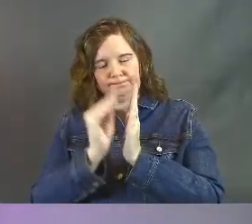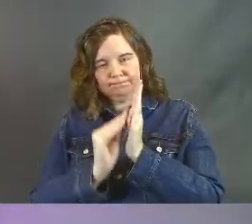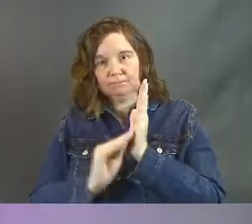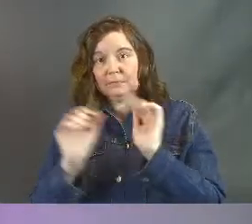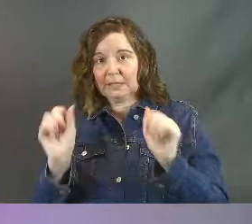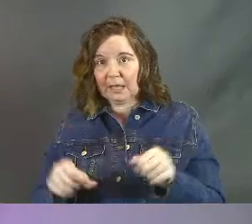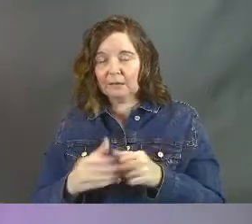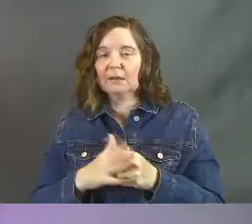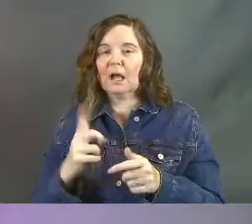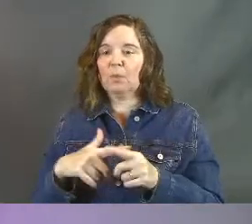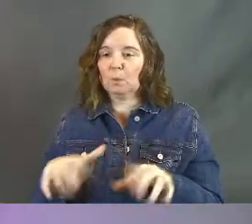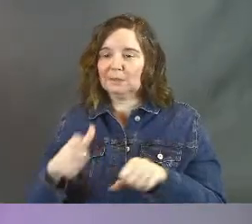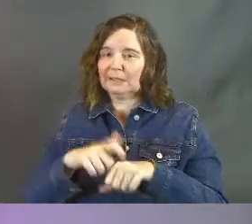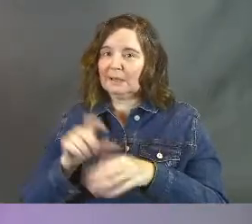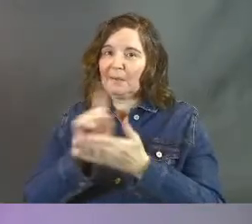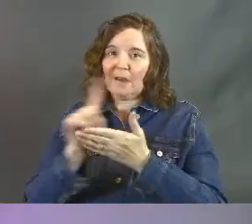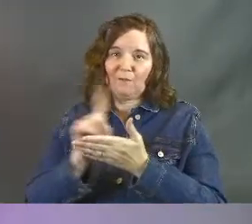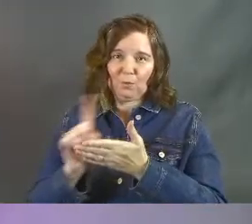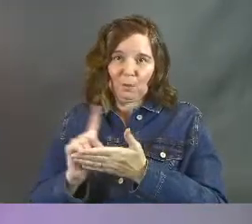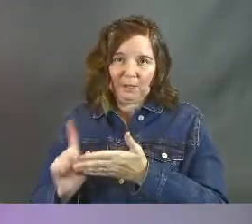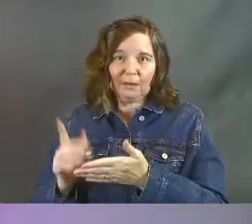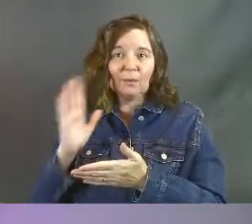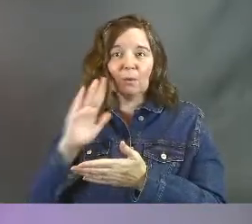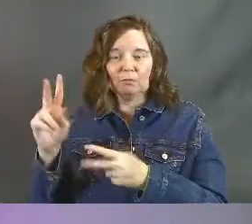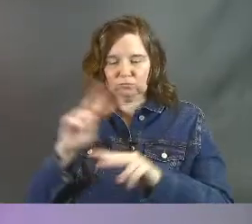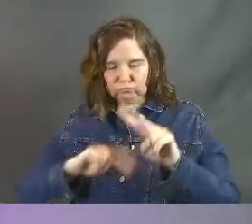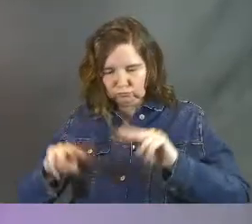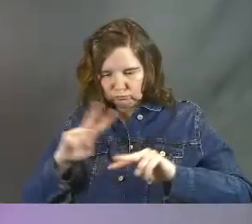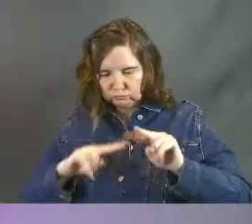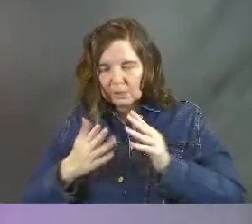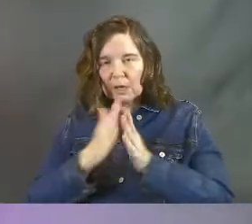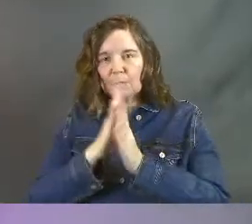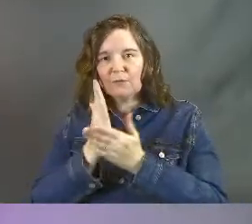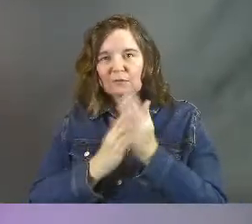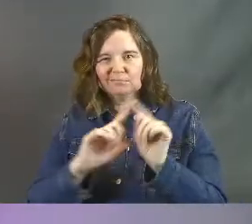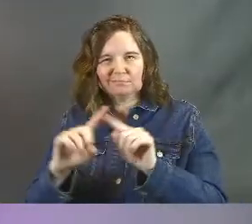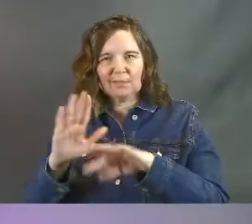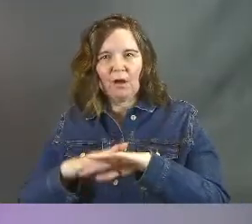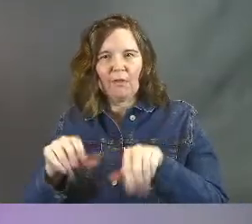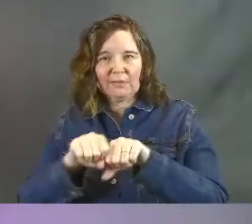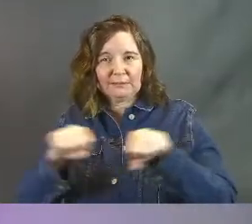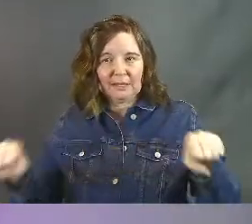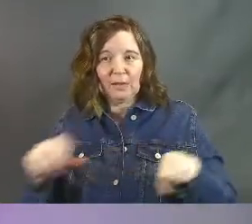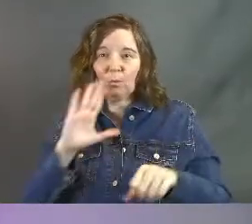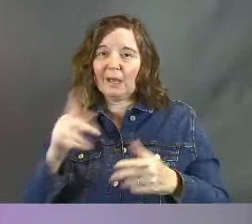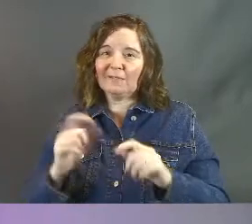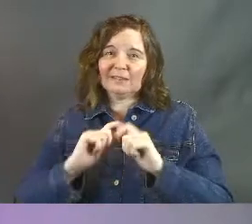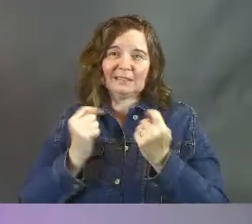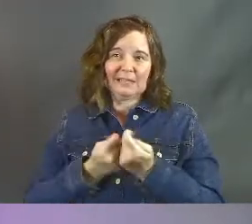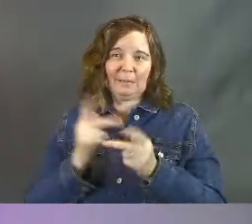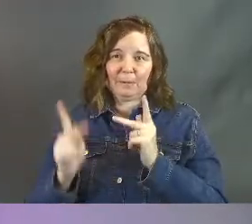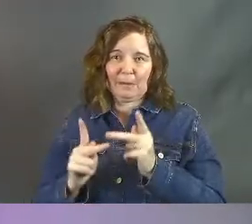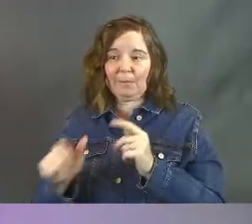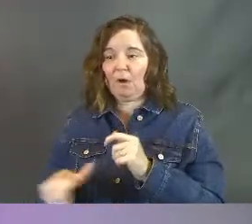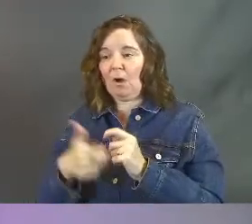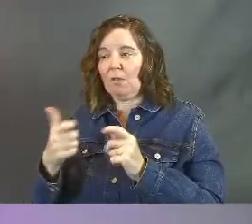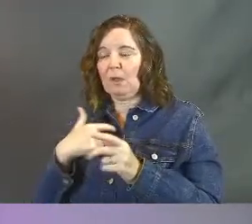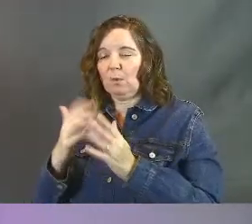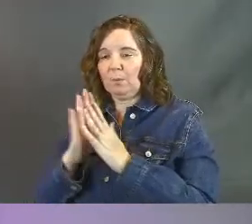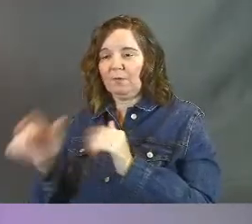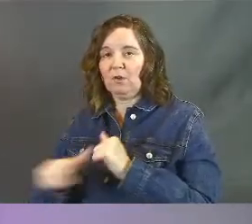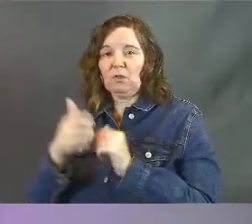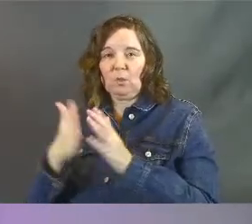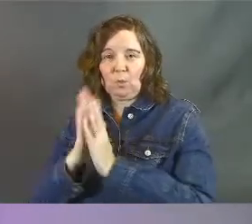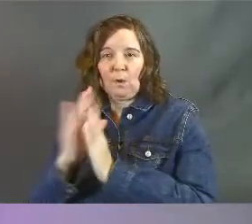in there, and then we're going to take time every single week to look through those and pray for some of those on the platform. But we've got a whole team of people that prays for those requests.